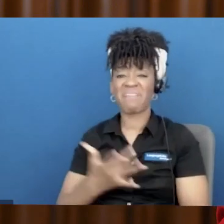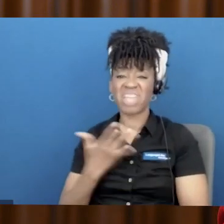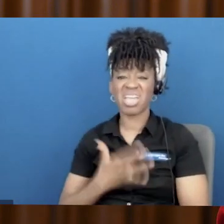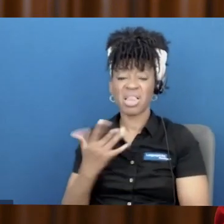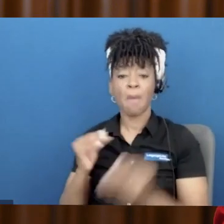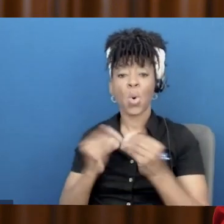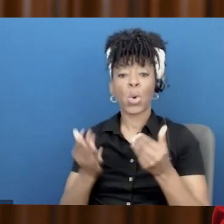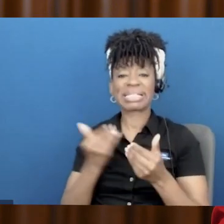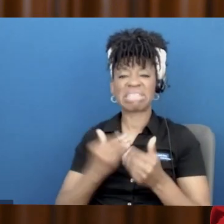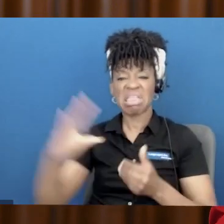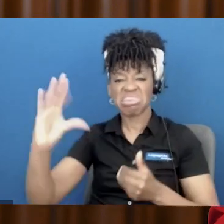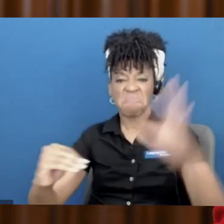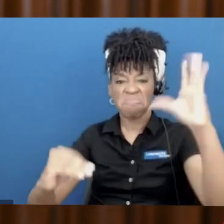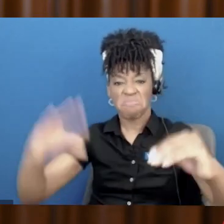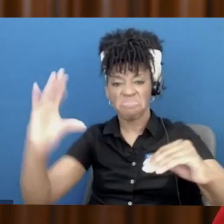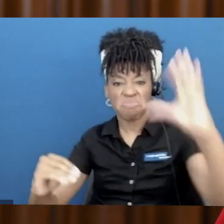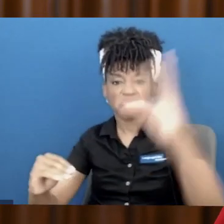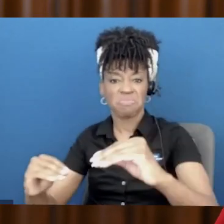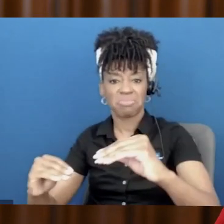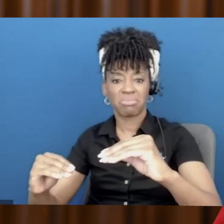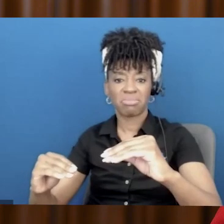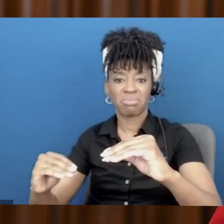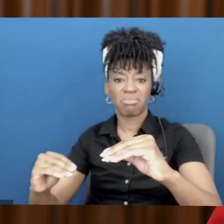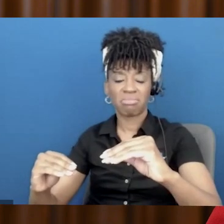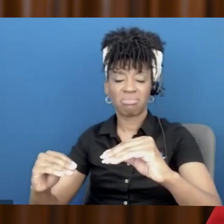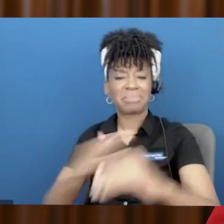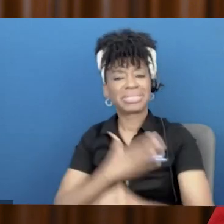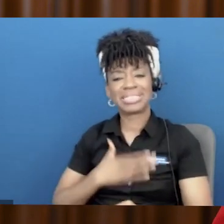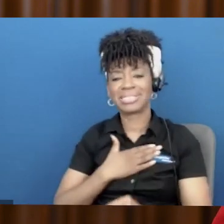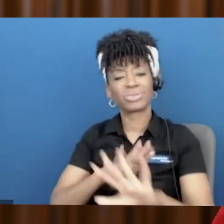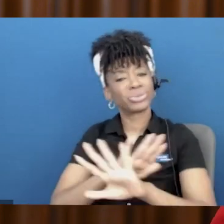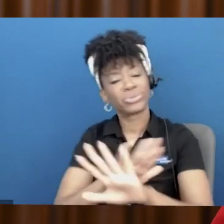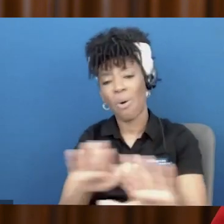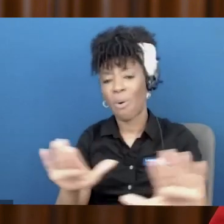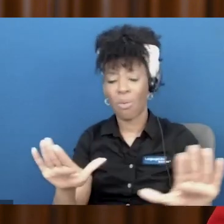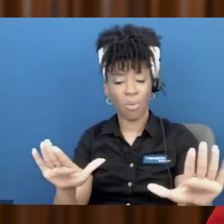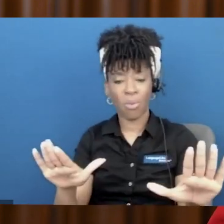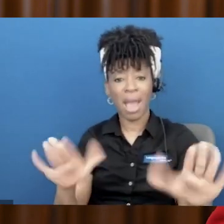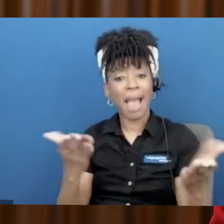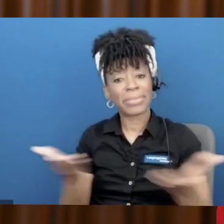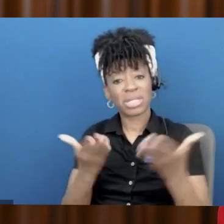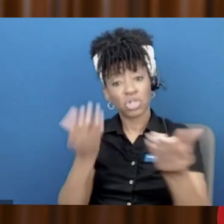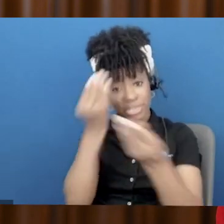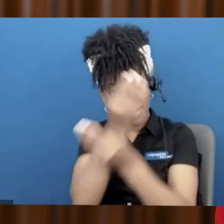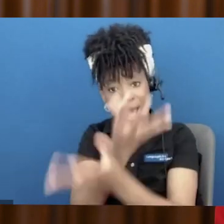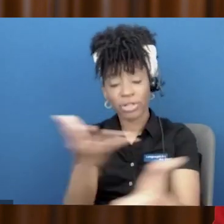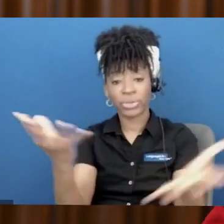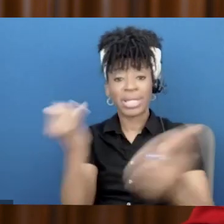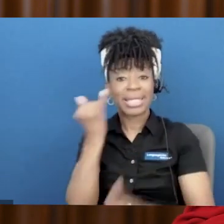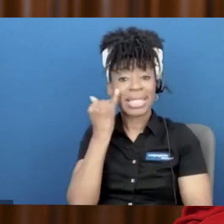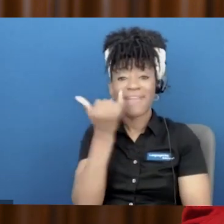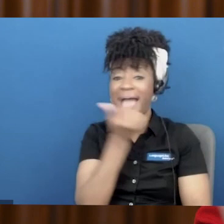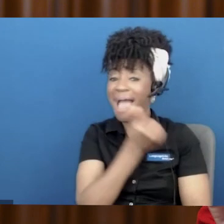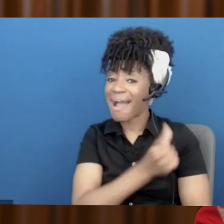build each other up. Don't give in to that. I am here to tell you that if anyone can